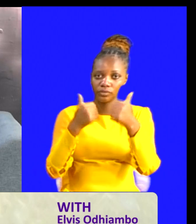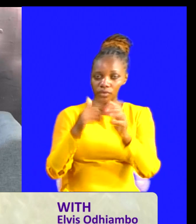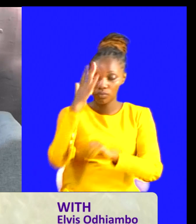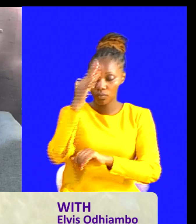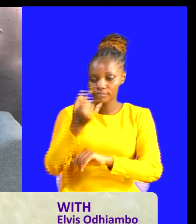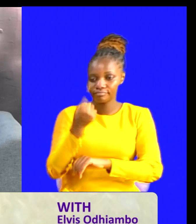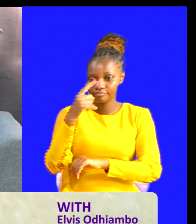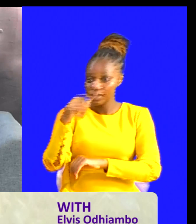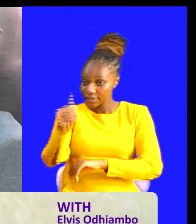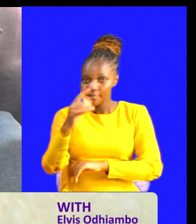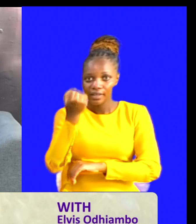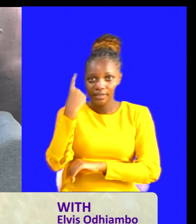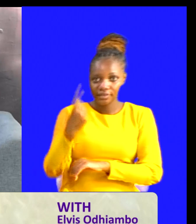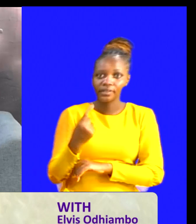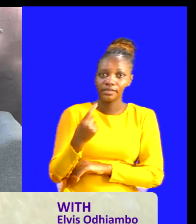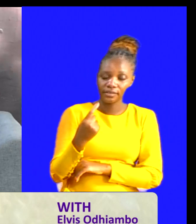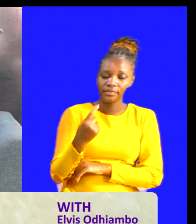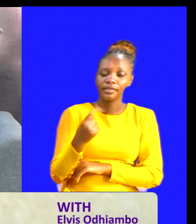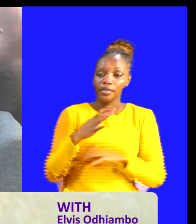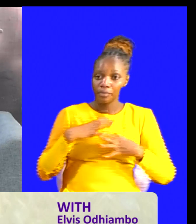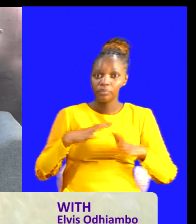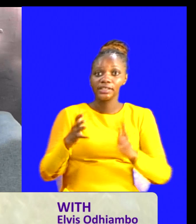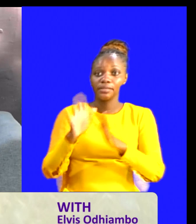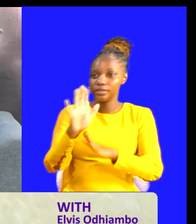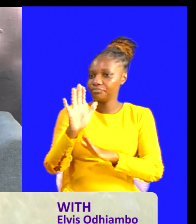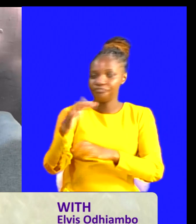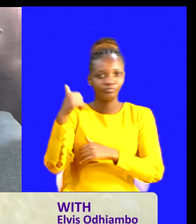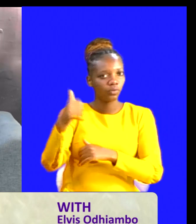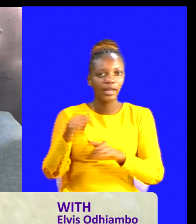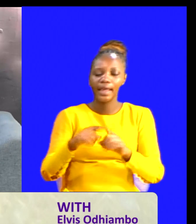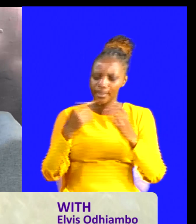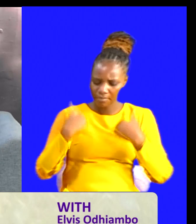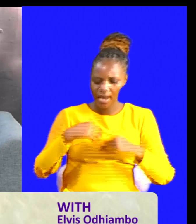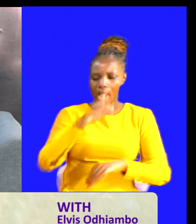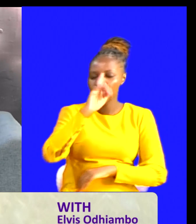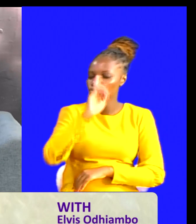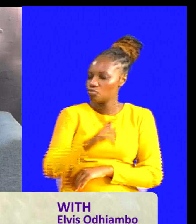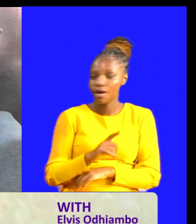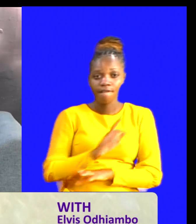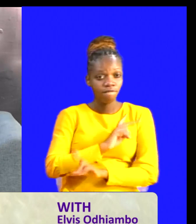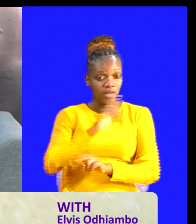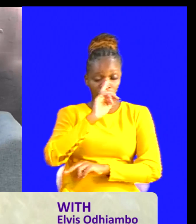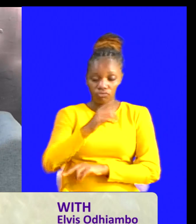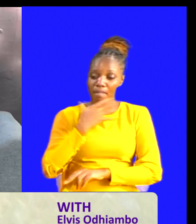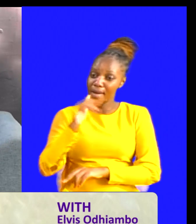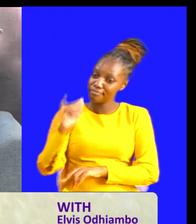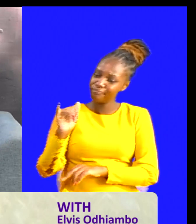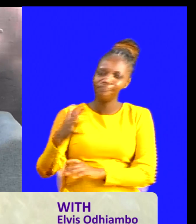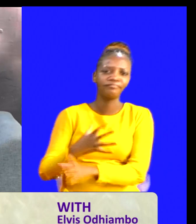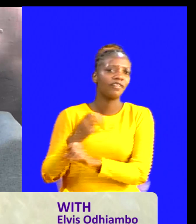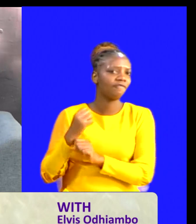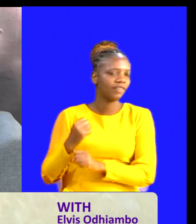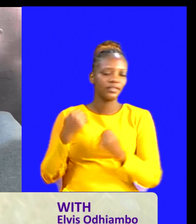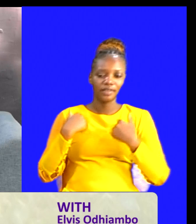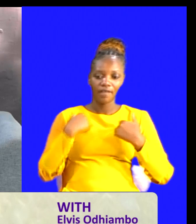he understands he's an idol to many young athletes. So I'm pretty much sure And he was very confident after the race, talking about